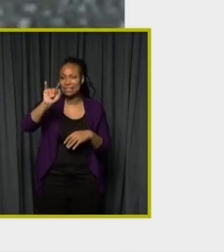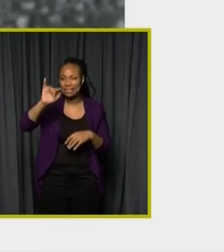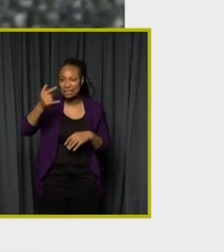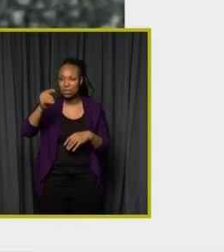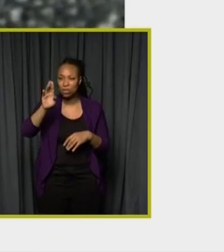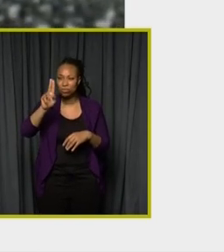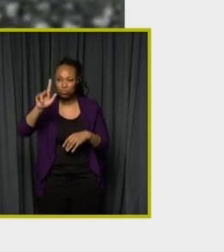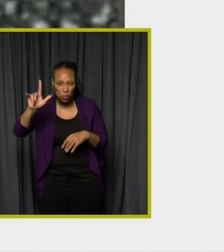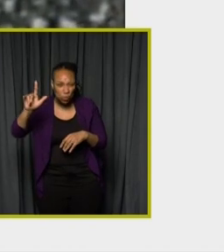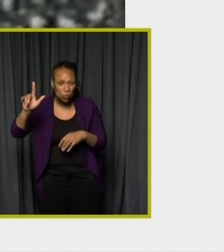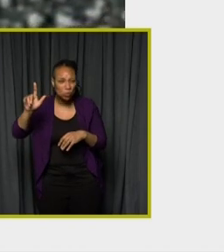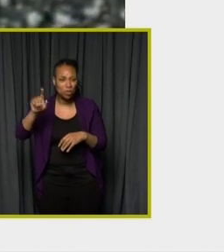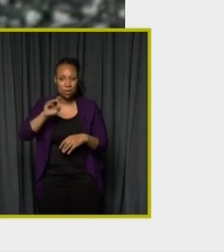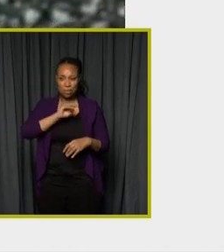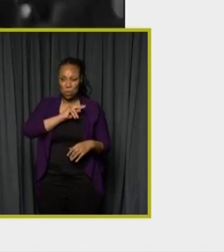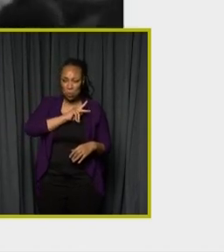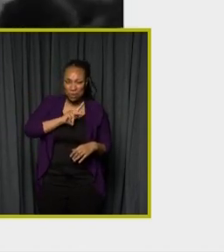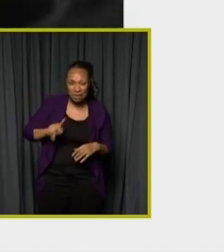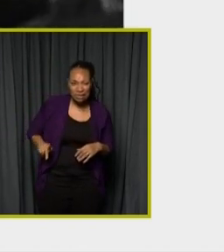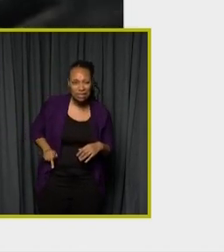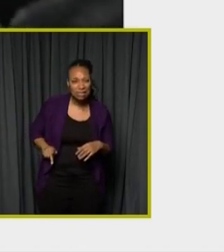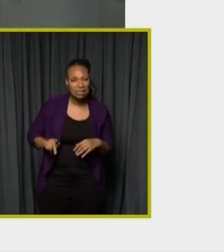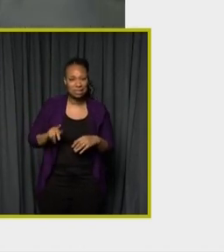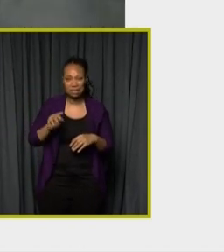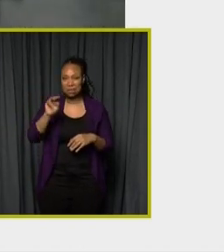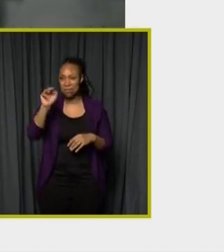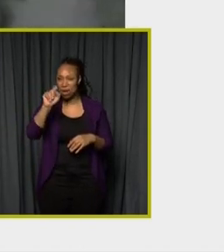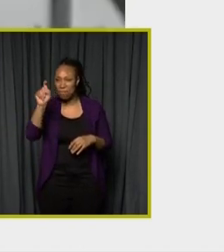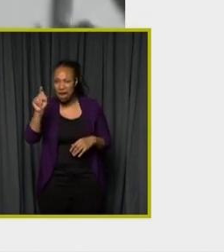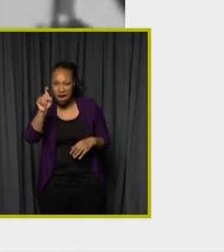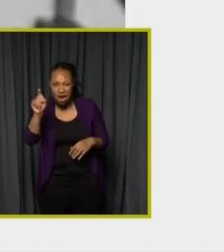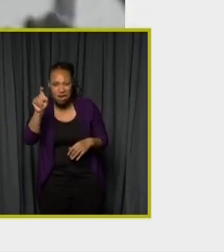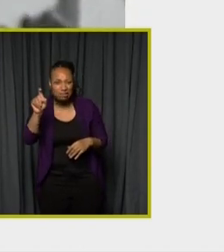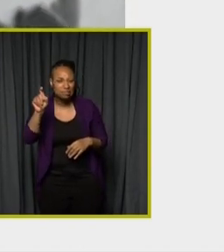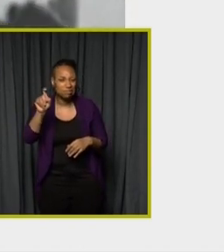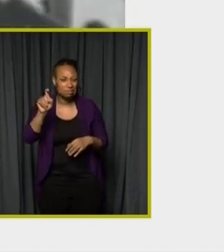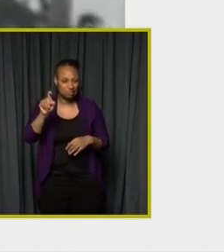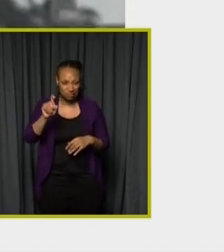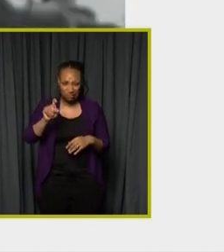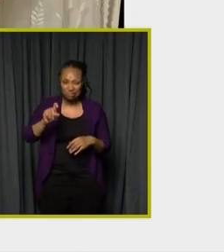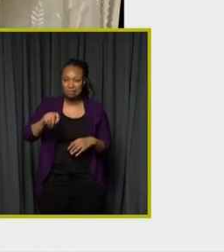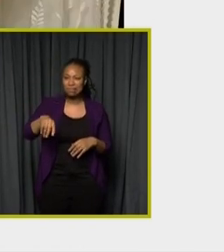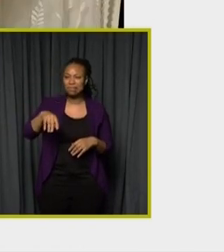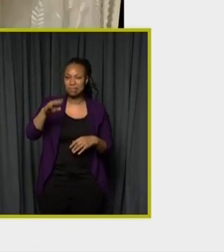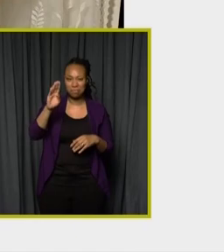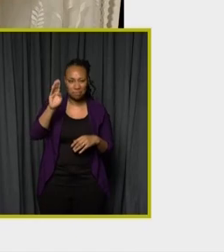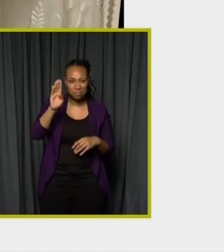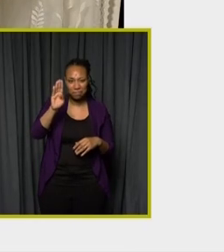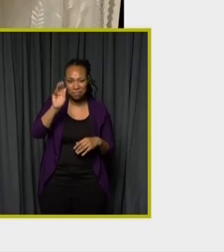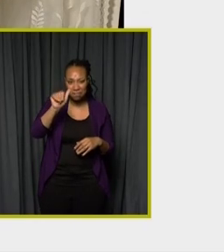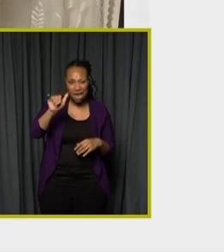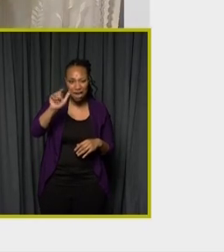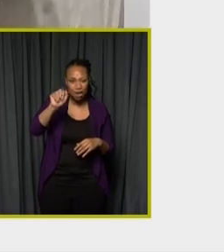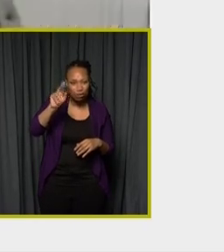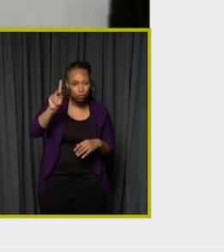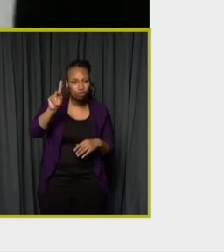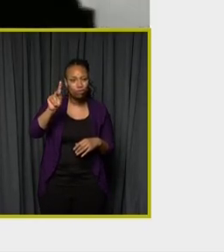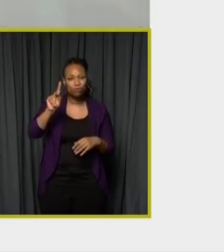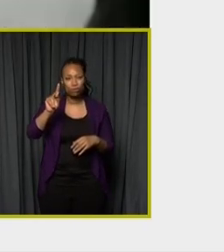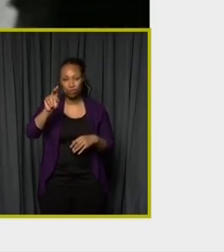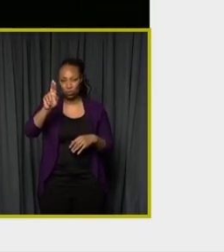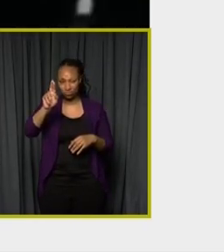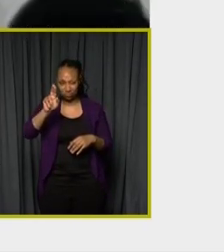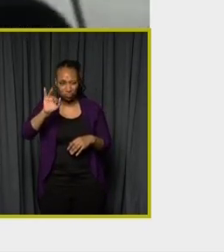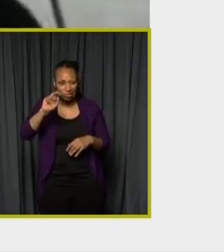Malcolm X, Martin Luther King. Ella Baker. Dorothy Day. Abraham Heschel. Cesar Chavez. Bernard Rustin.